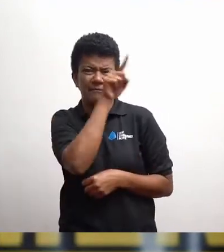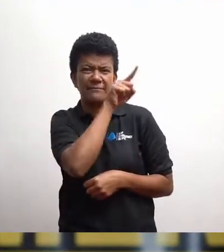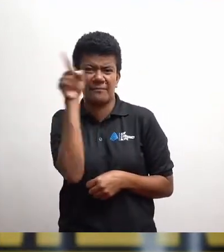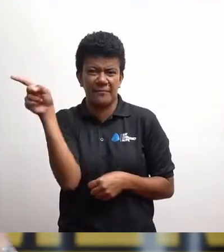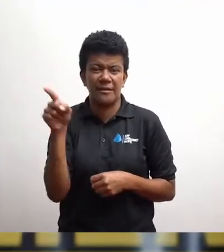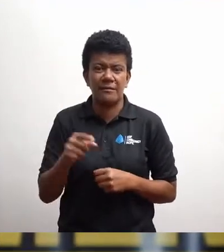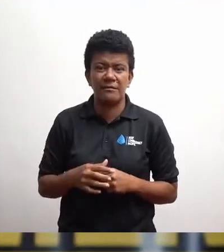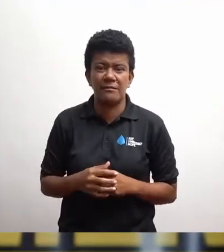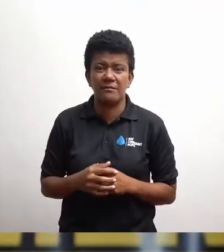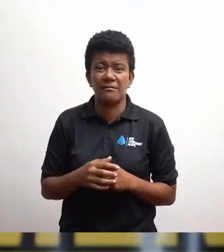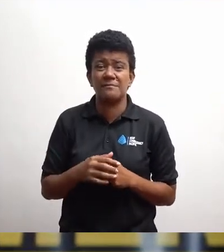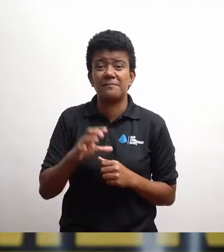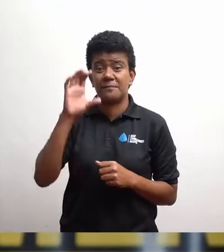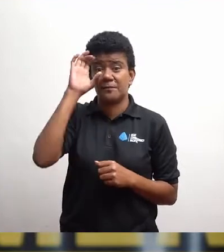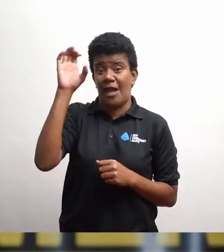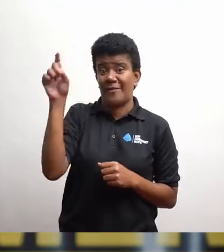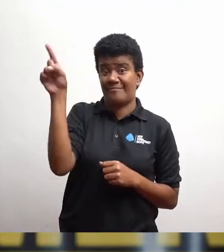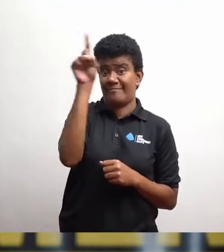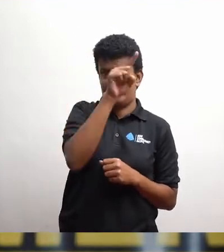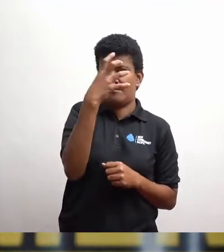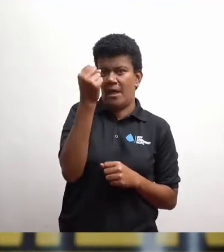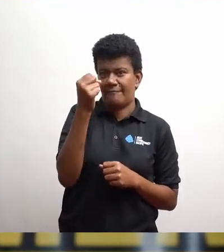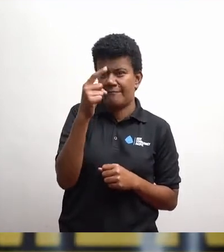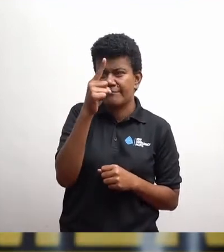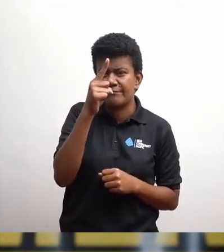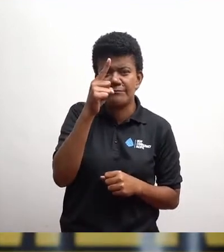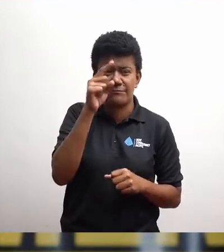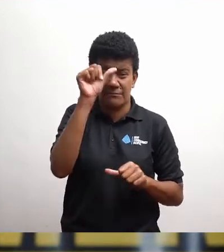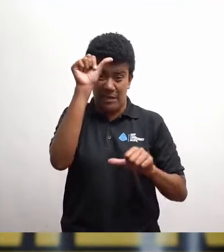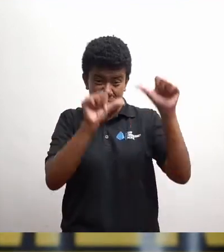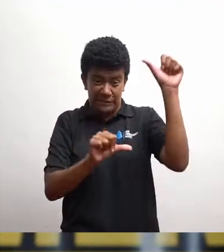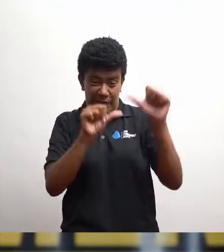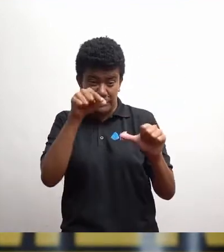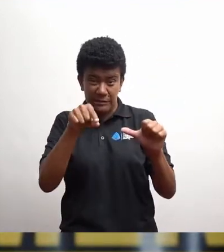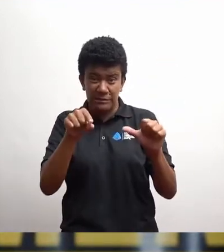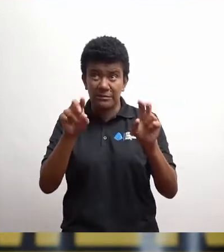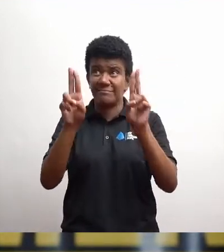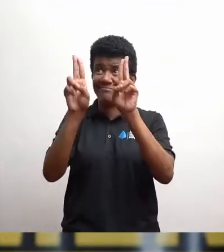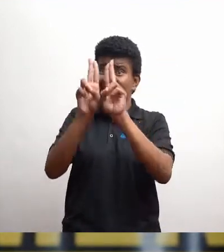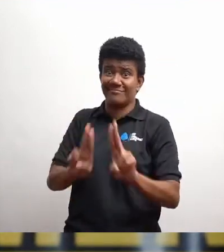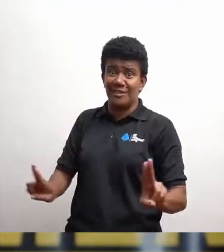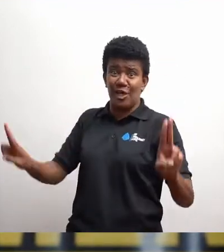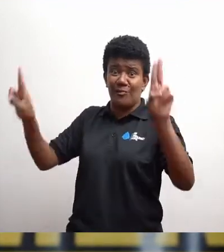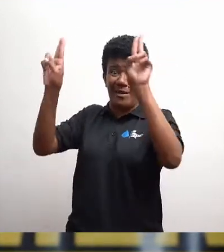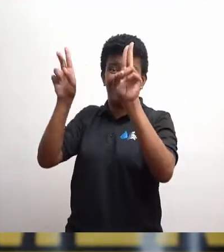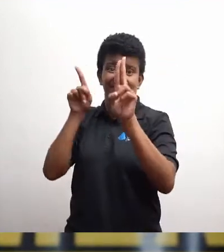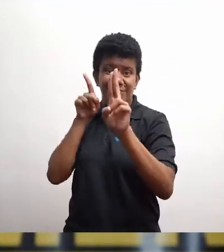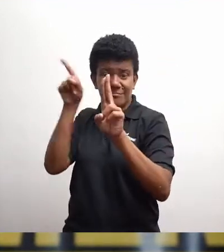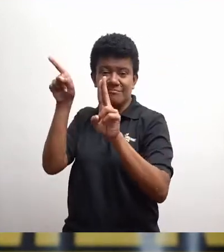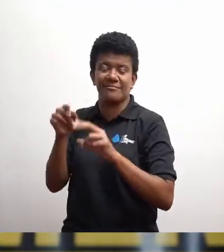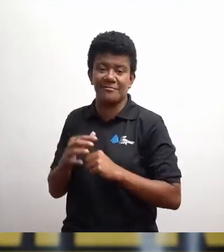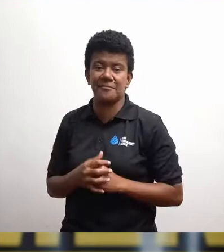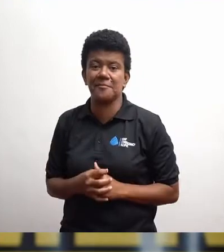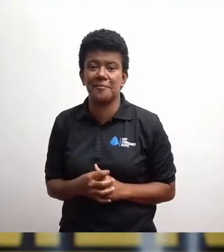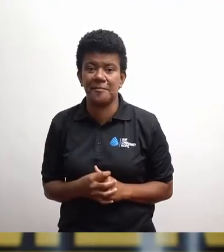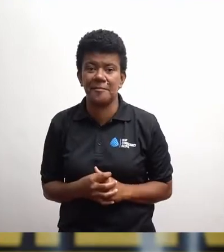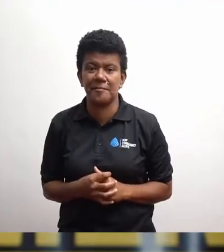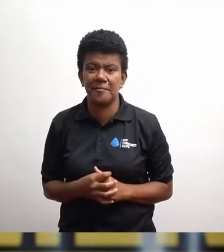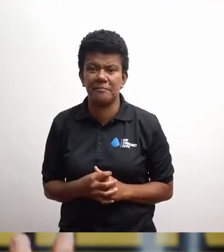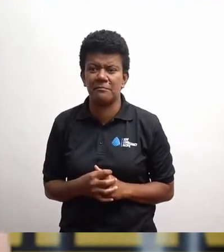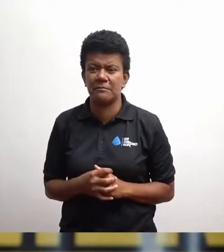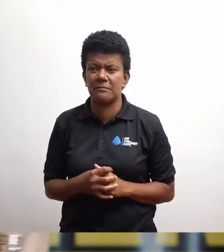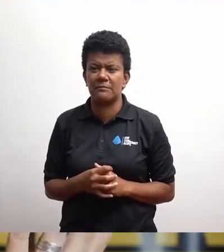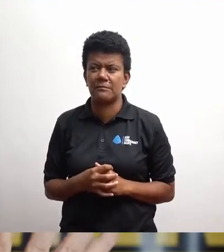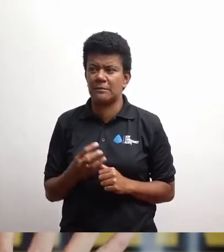so that's changed the numbers as well. And there are observers as well within the United Nations, like Palestine, the Holy